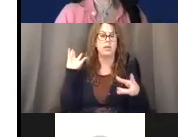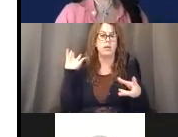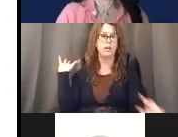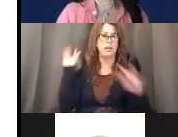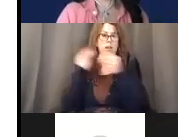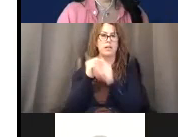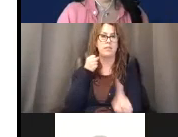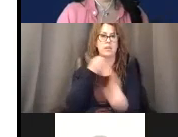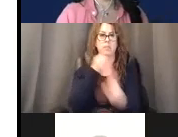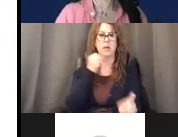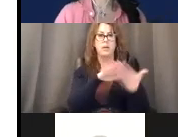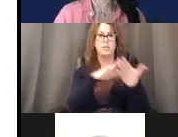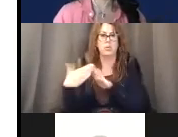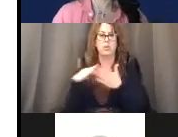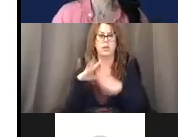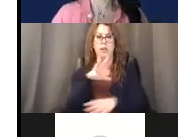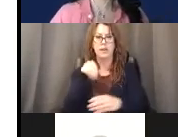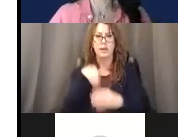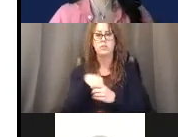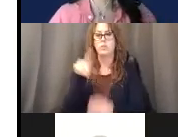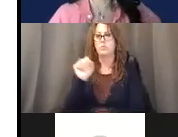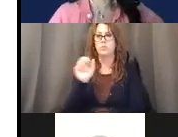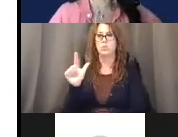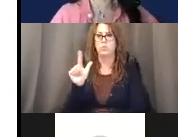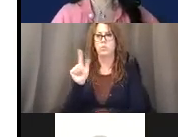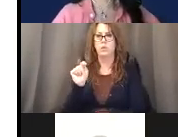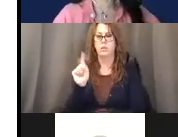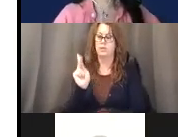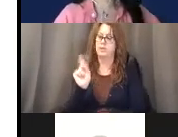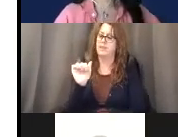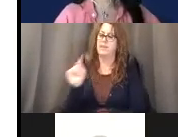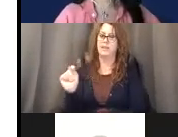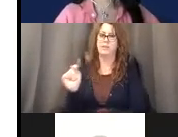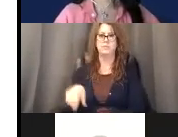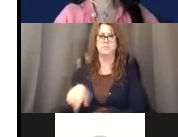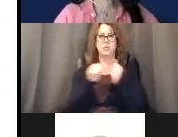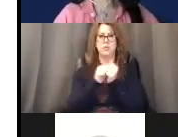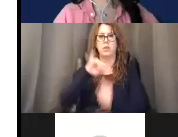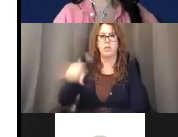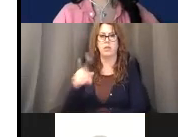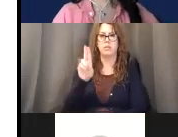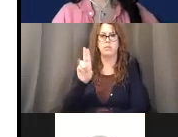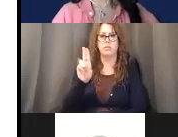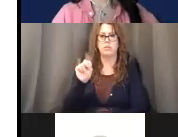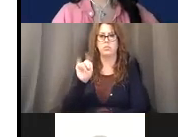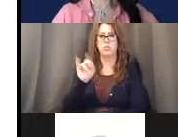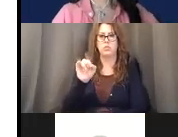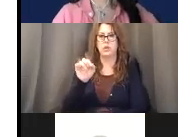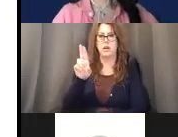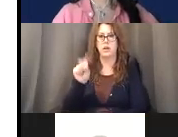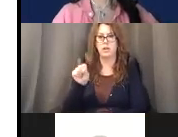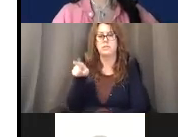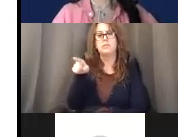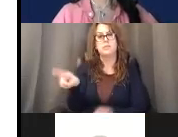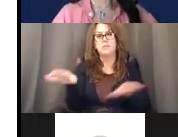with Junius Williams. So for those of us that have joined us before, know that Junius has done a few webinars for us, and that will be in